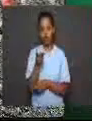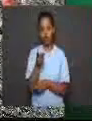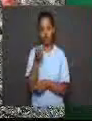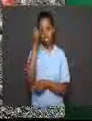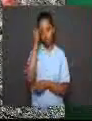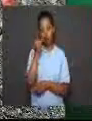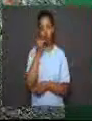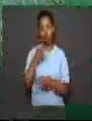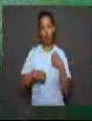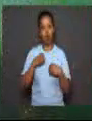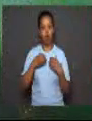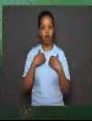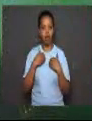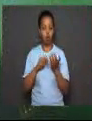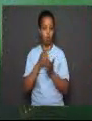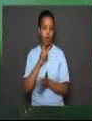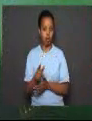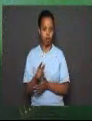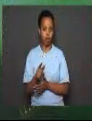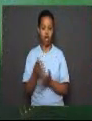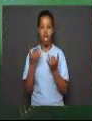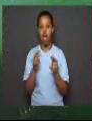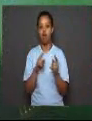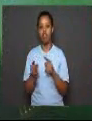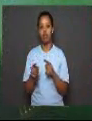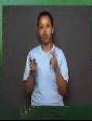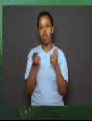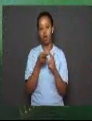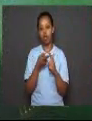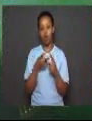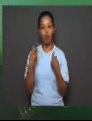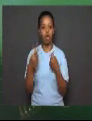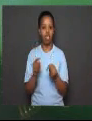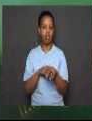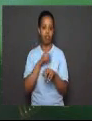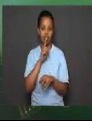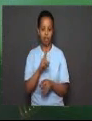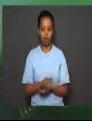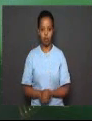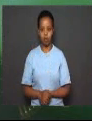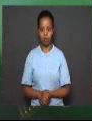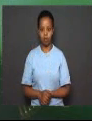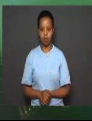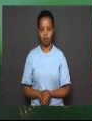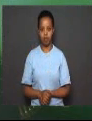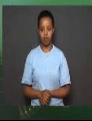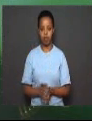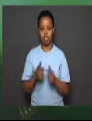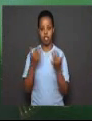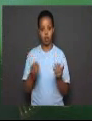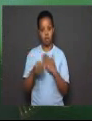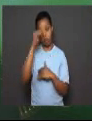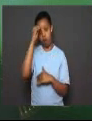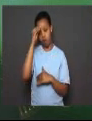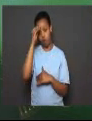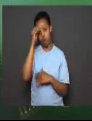sex organs. It is time for our second activity, everyone. We have learned a